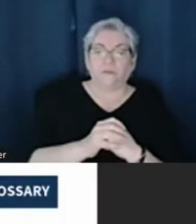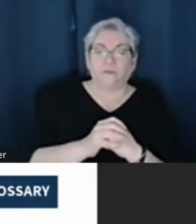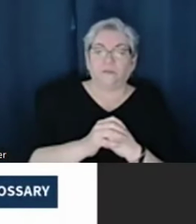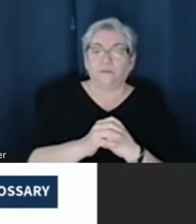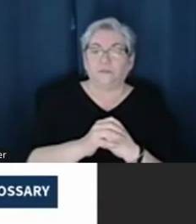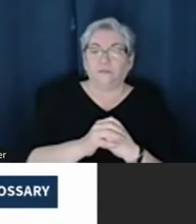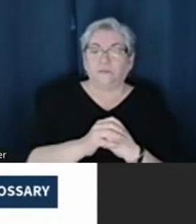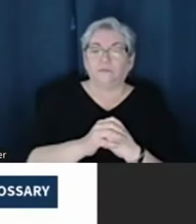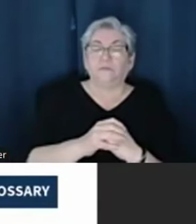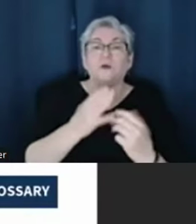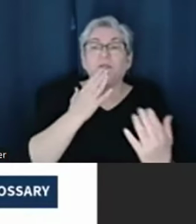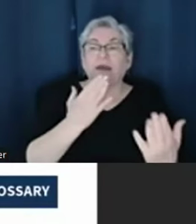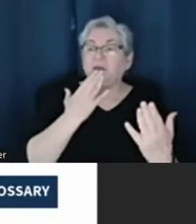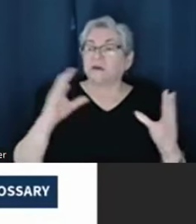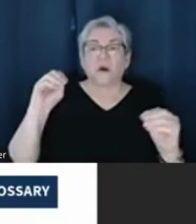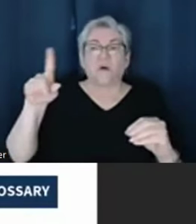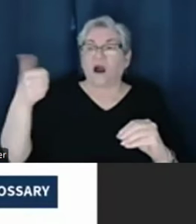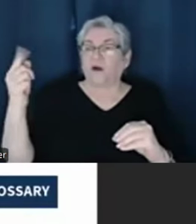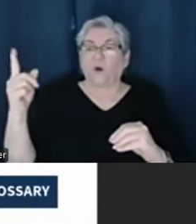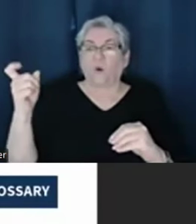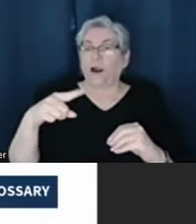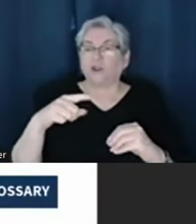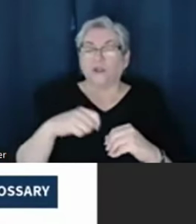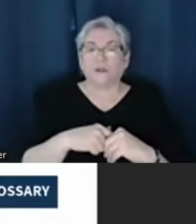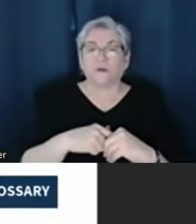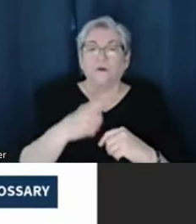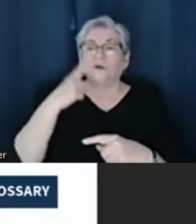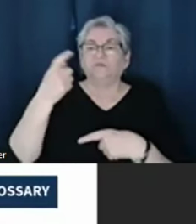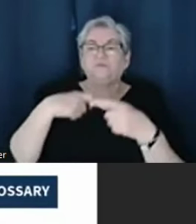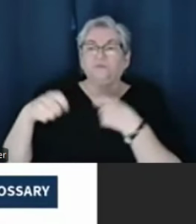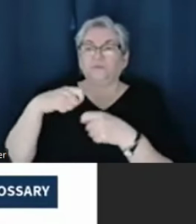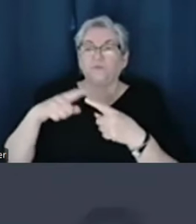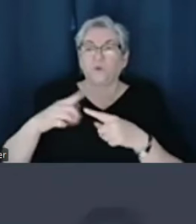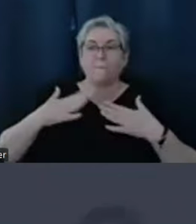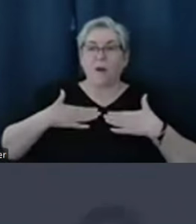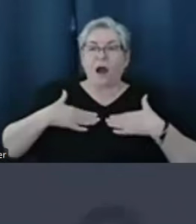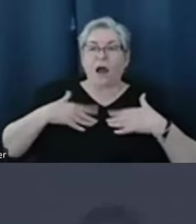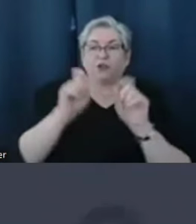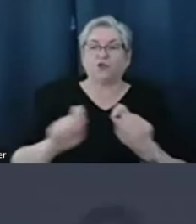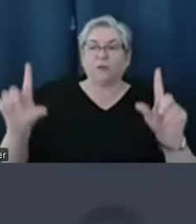Thank you. There are no more questions, so we're going to switch over to my screen, and